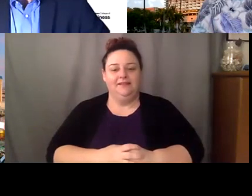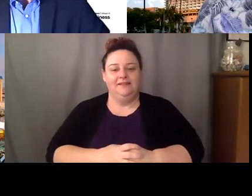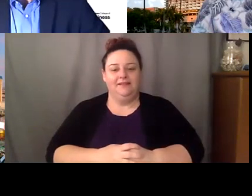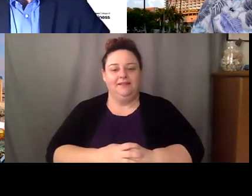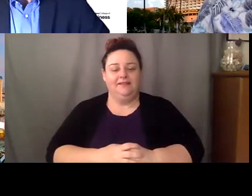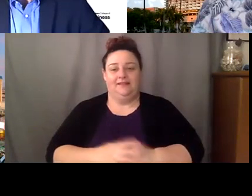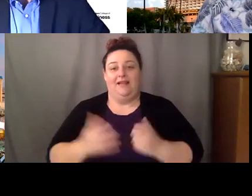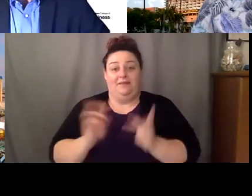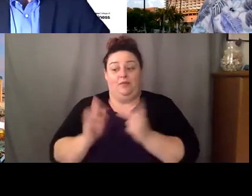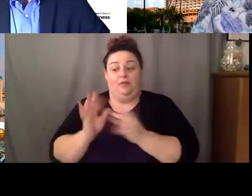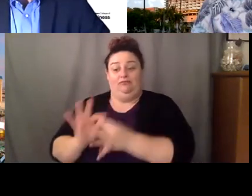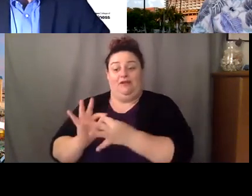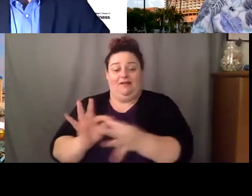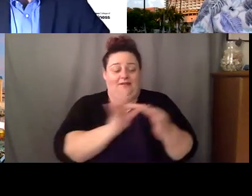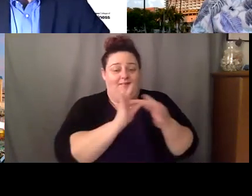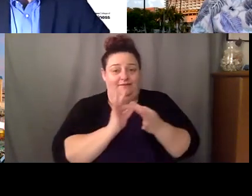interacting. And